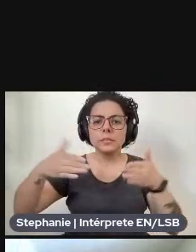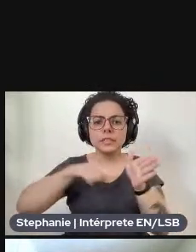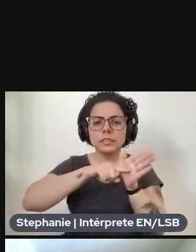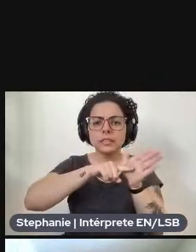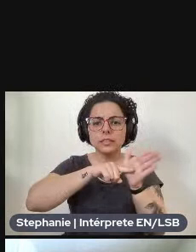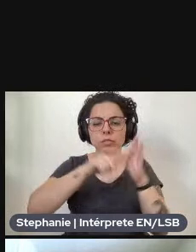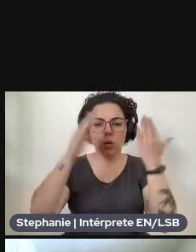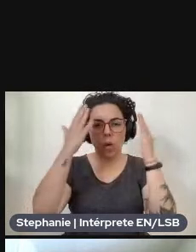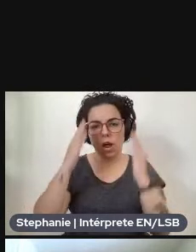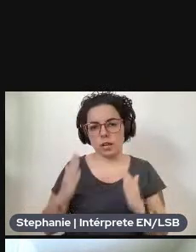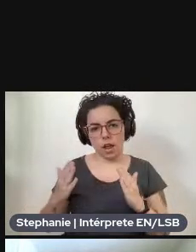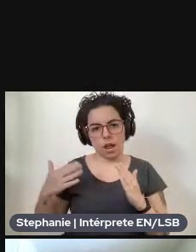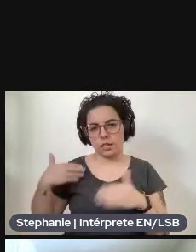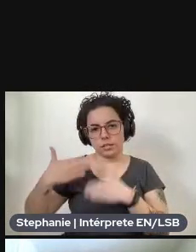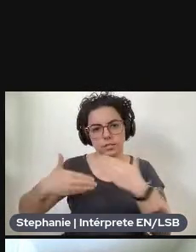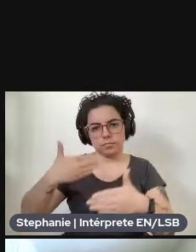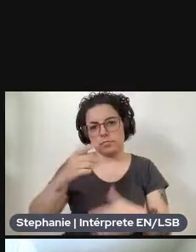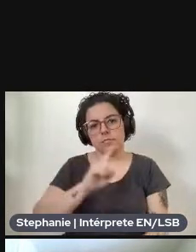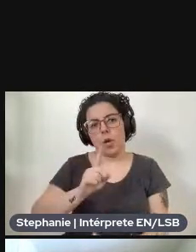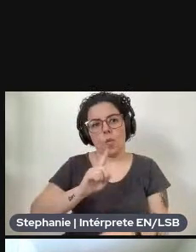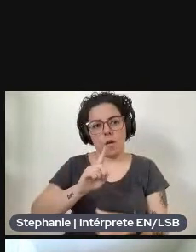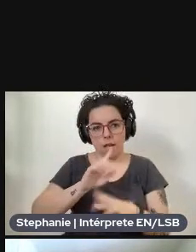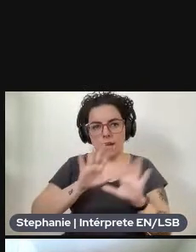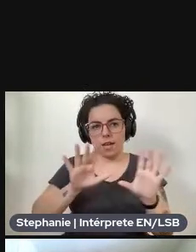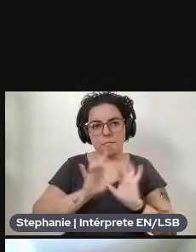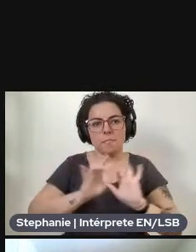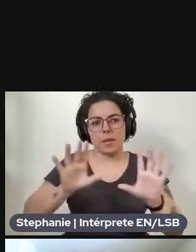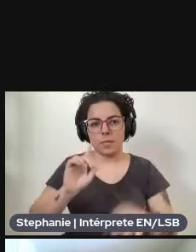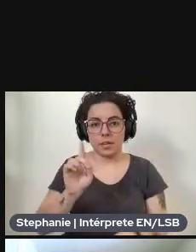quite an ambitious project, isn't it?